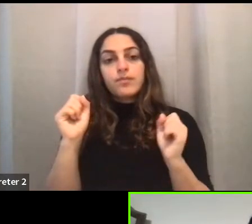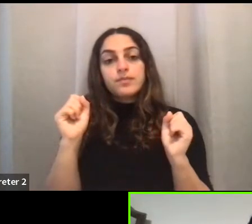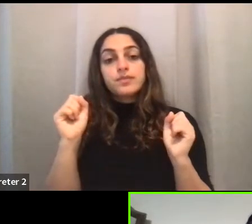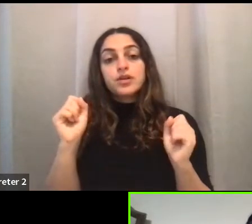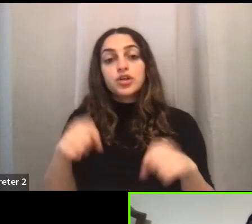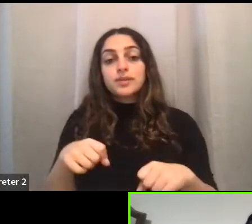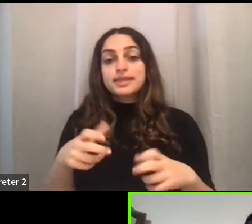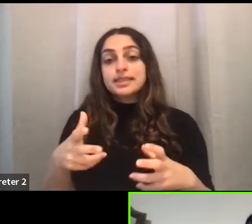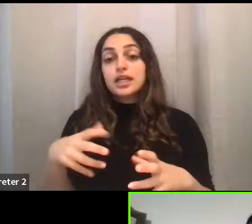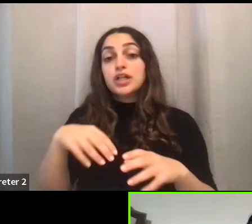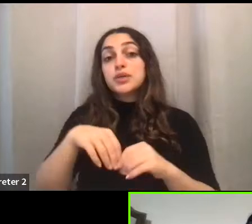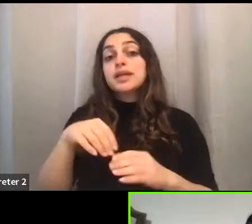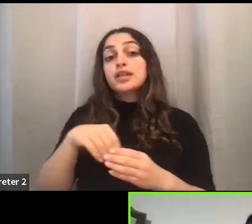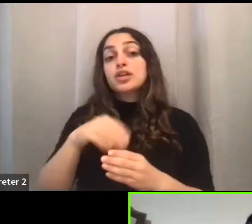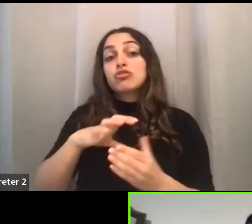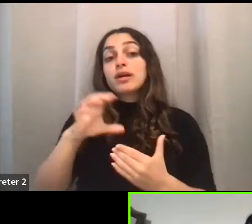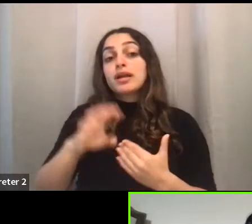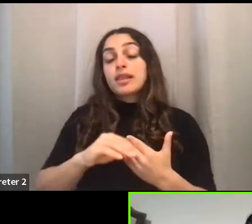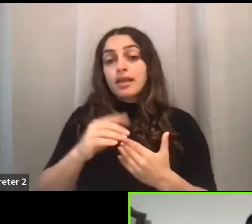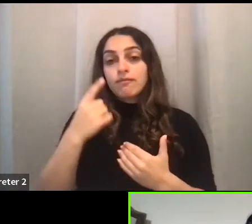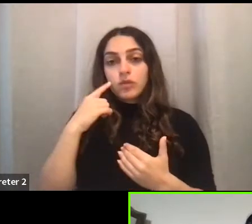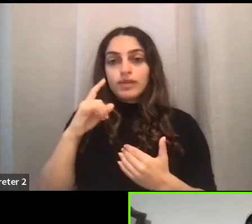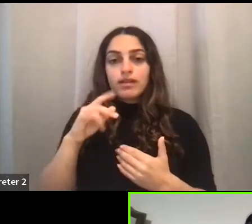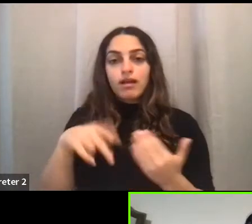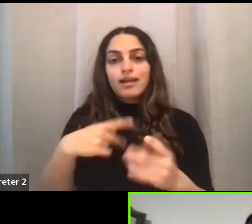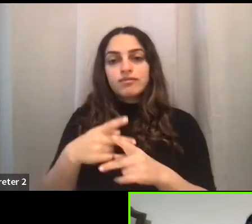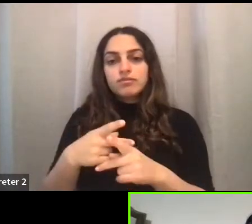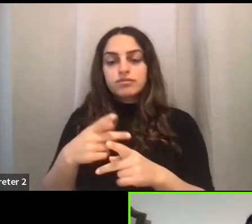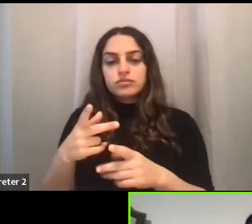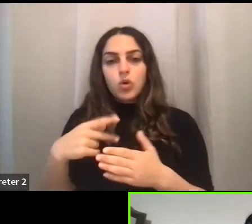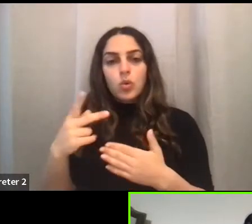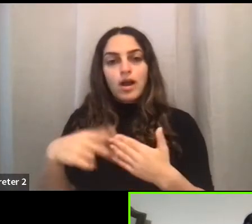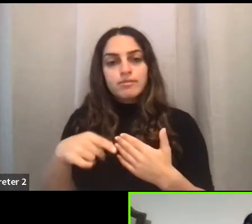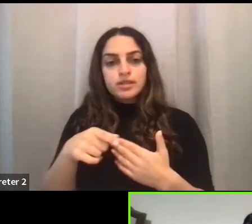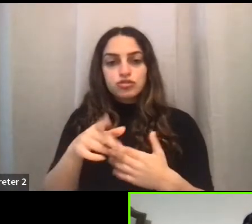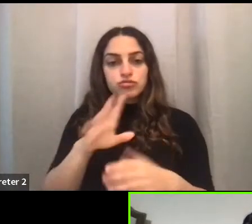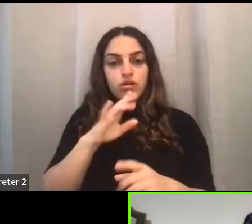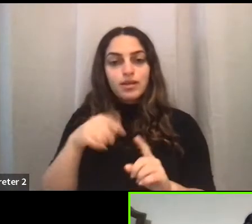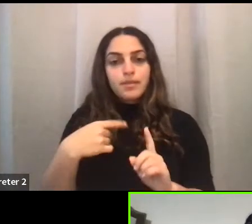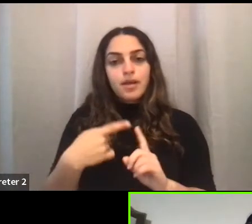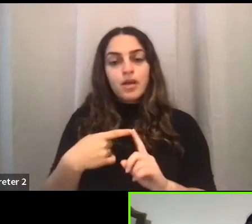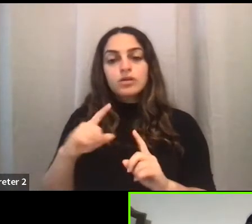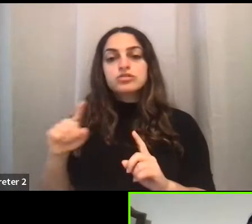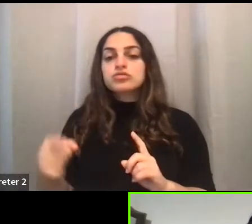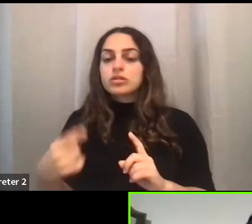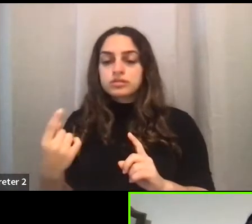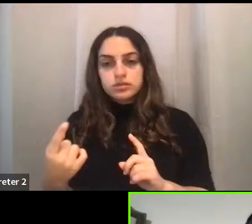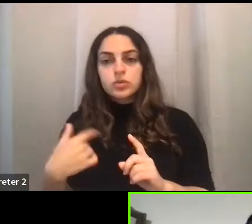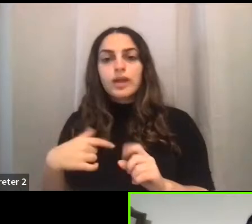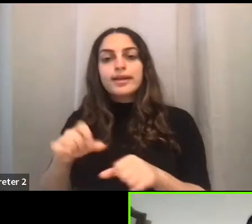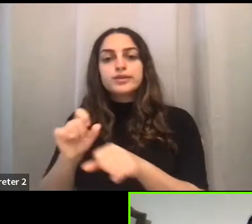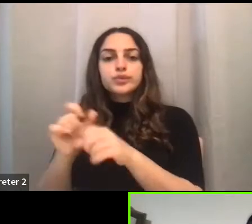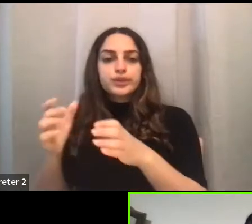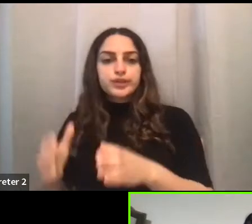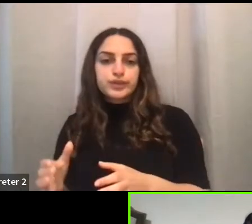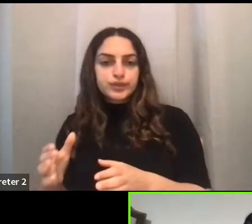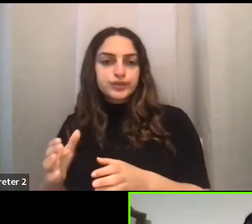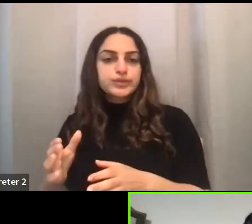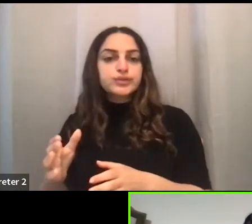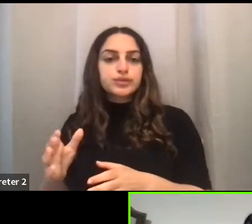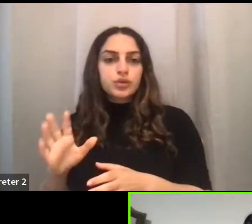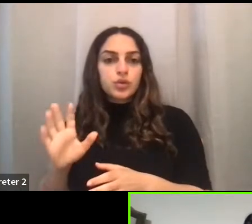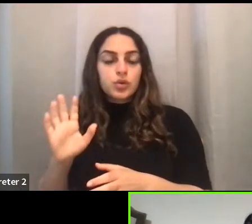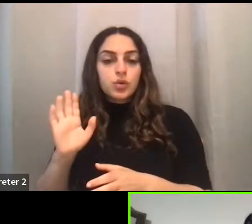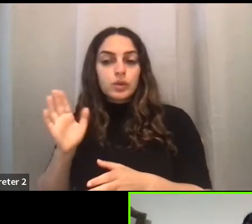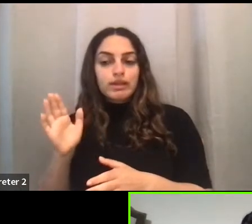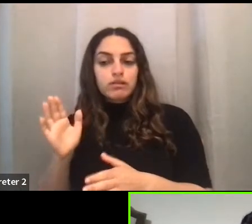included in the curriculum for the kind of kind of programs that um that you were talking about just so that as workers are about to enter that